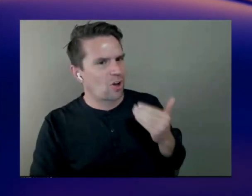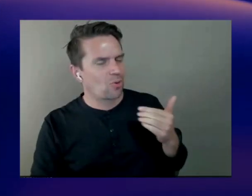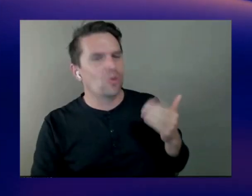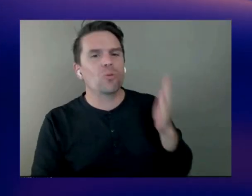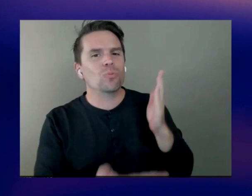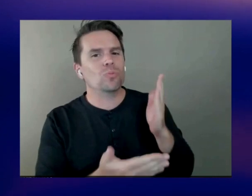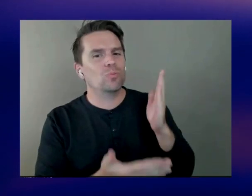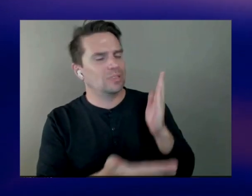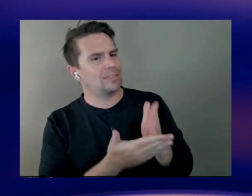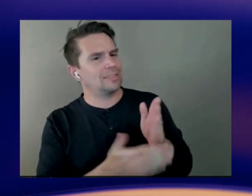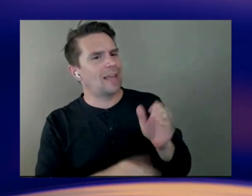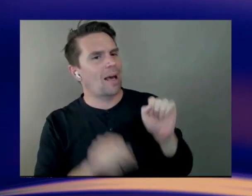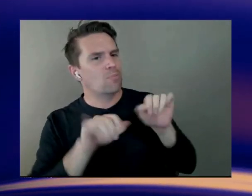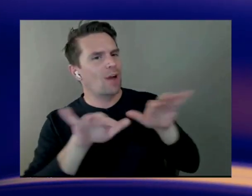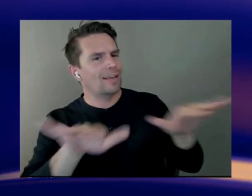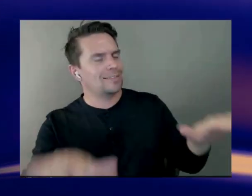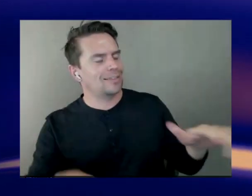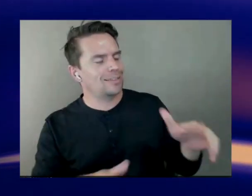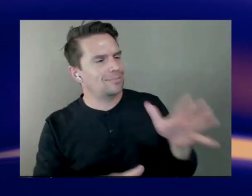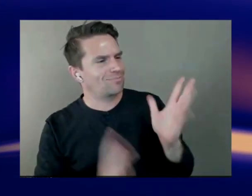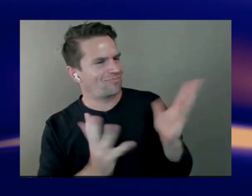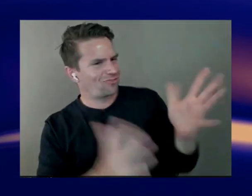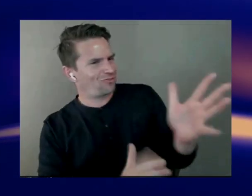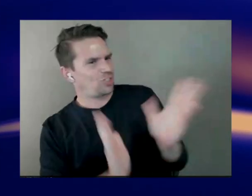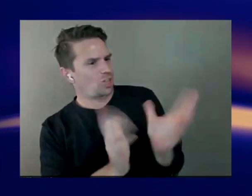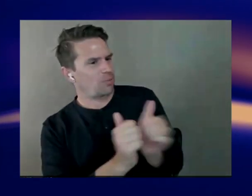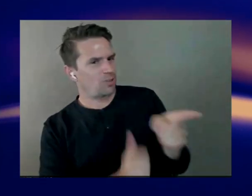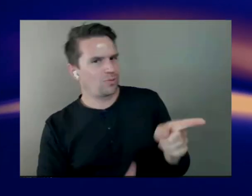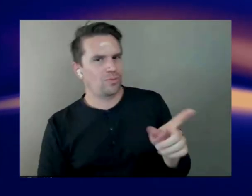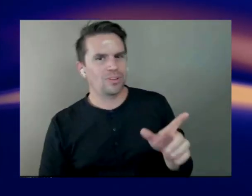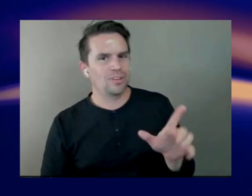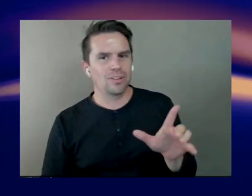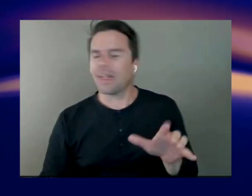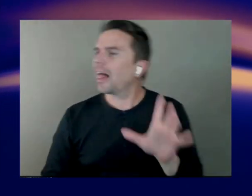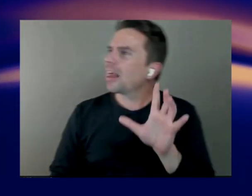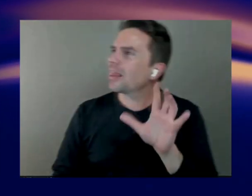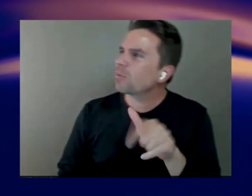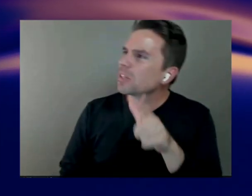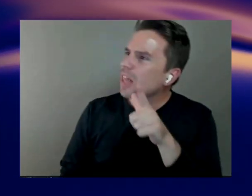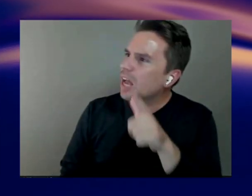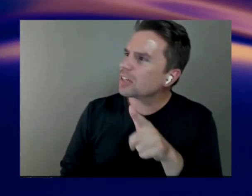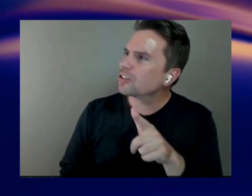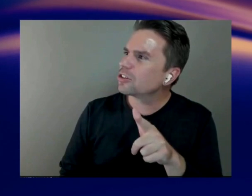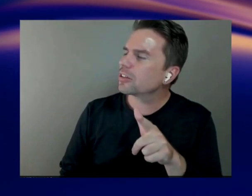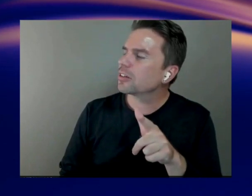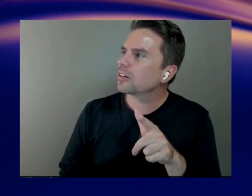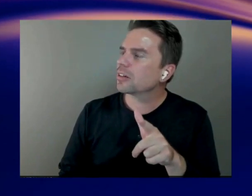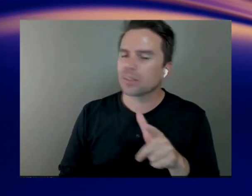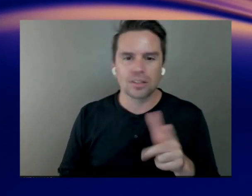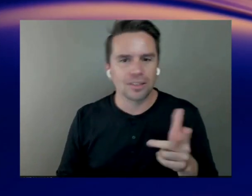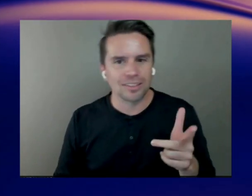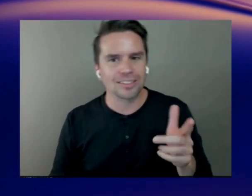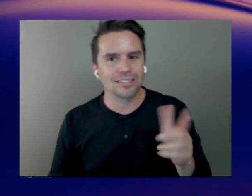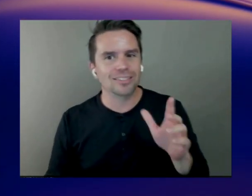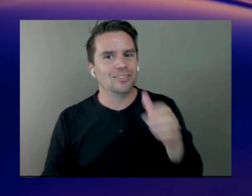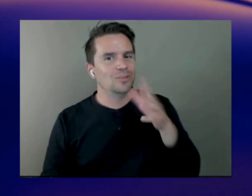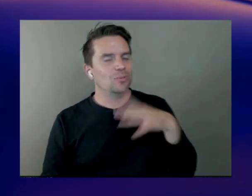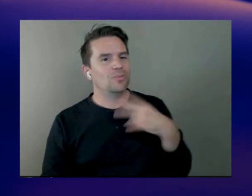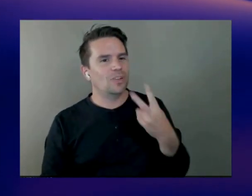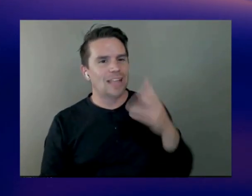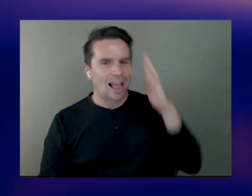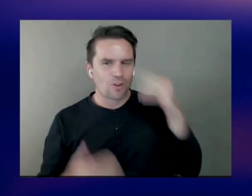Yeah. There is Priceless. no price to be There's- put on no, it. you cannot quantify this. No, but what will it cost you to consume the content